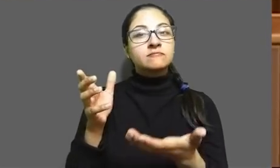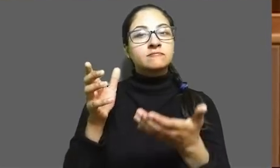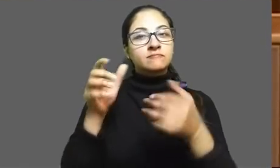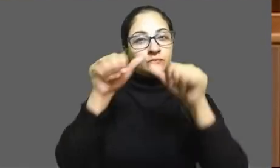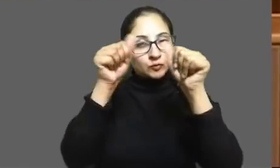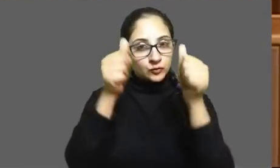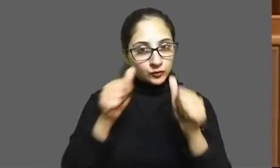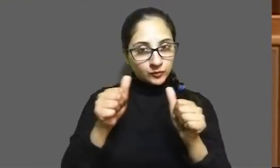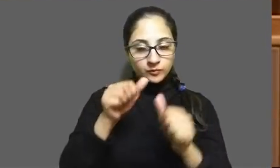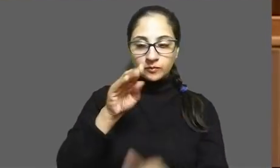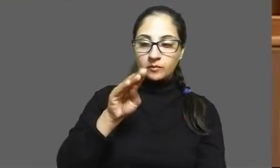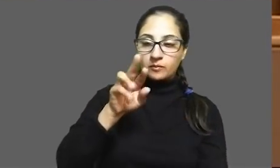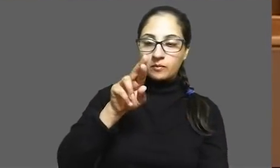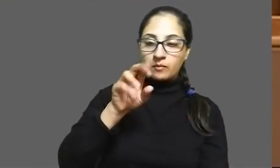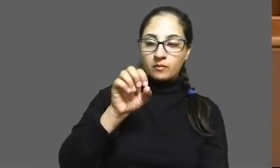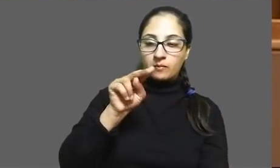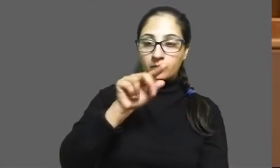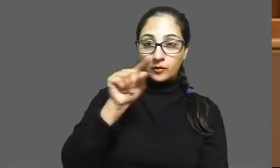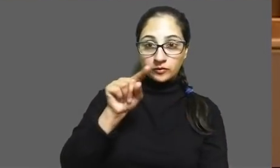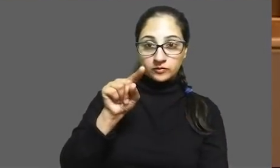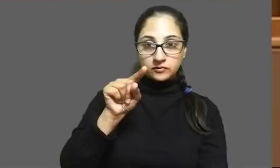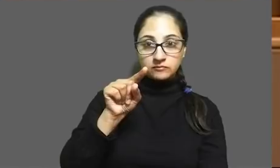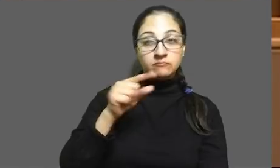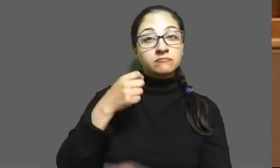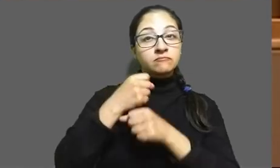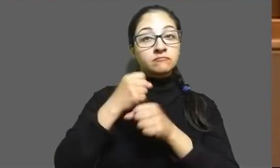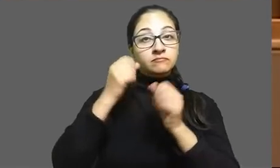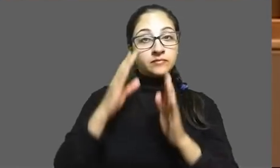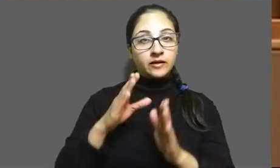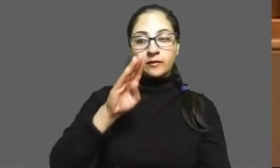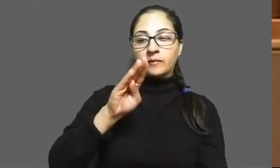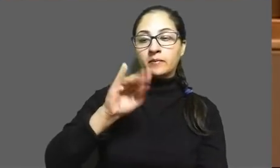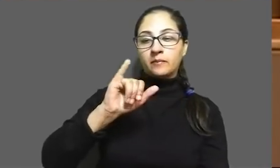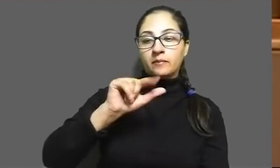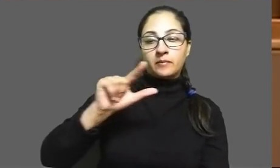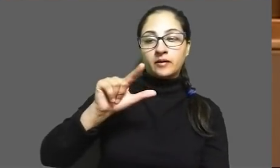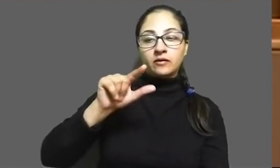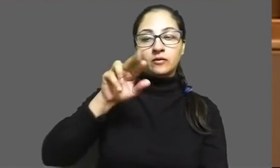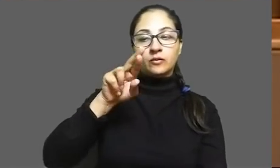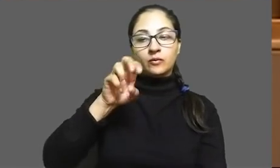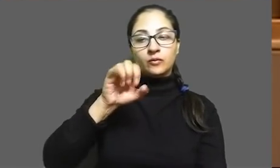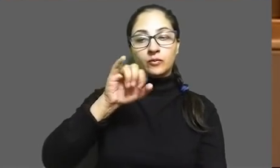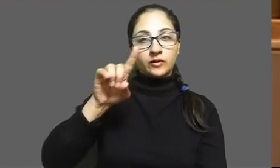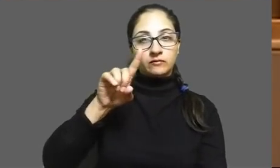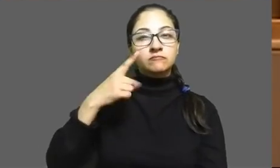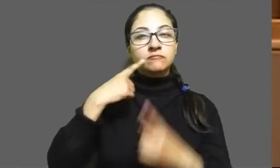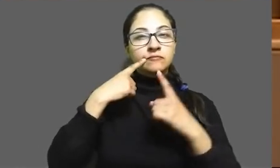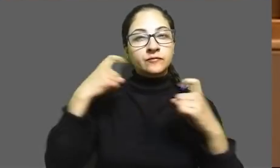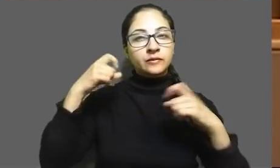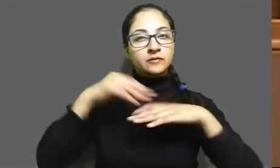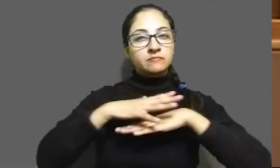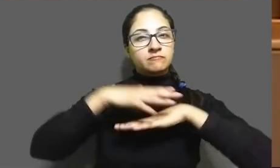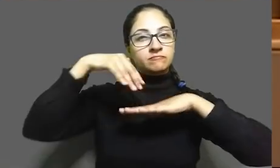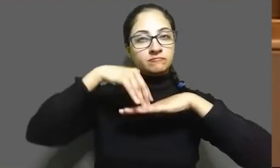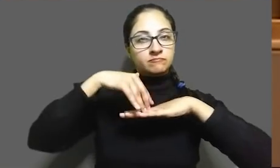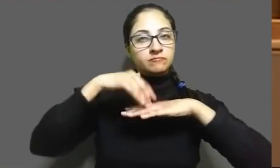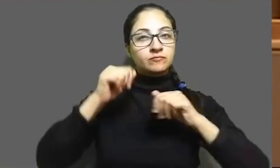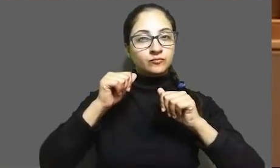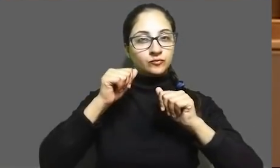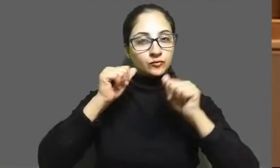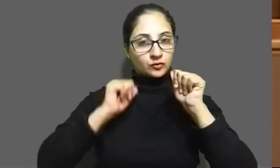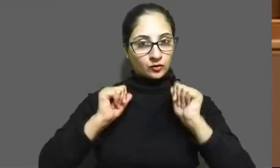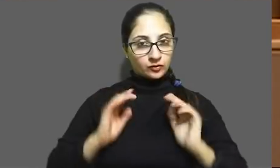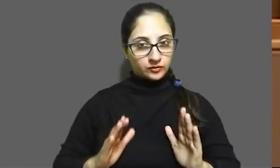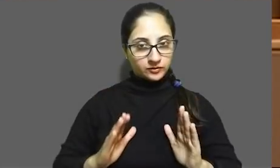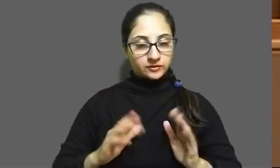Hazrat Imam, is a bronze sculpture by late Bill Reid, a famous Aboriginal artist.